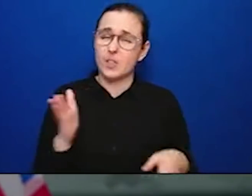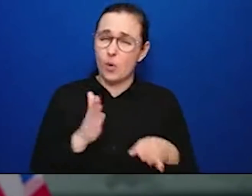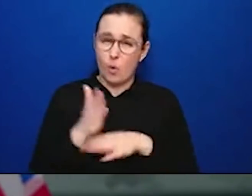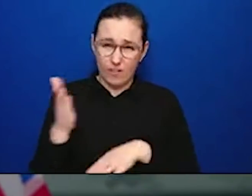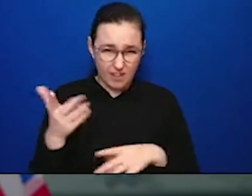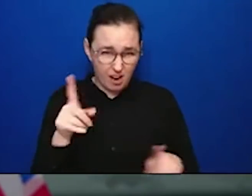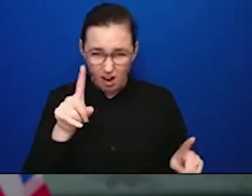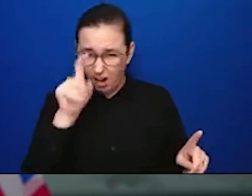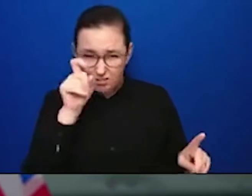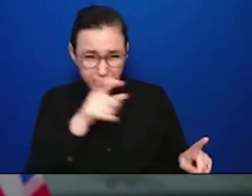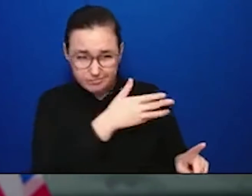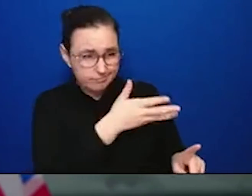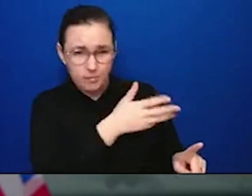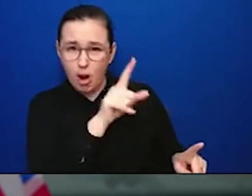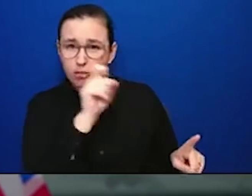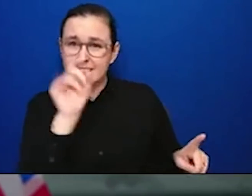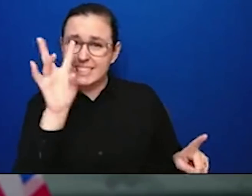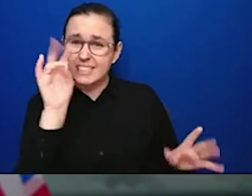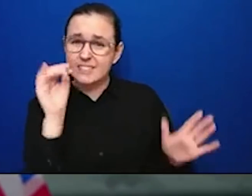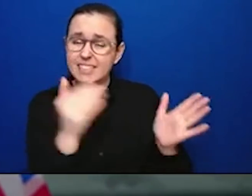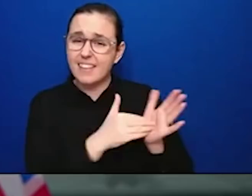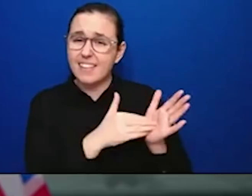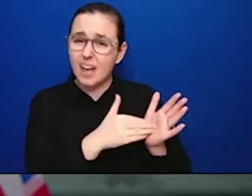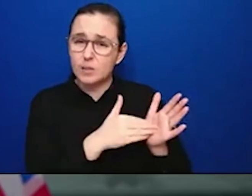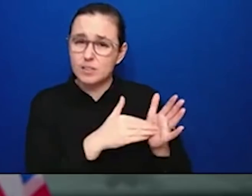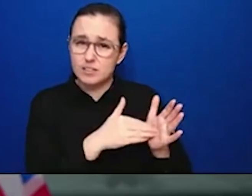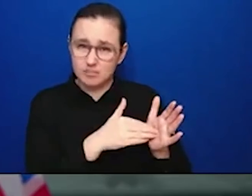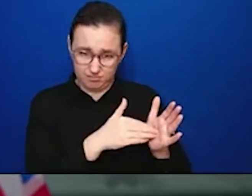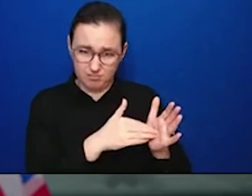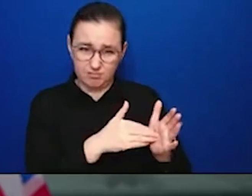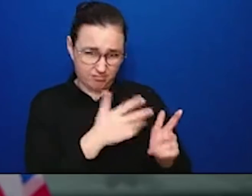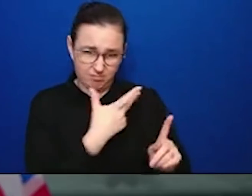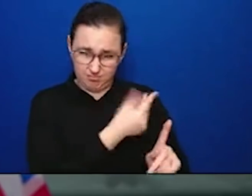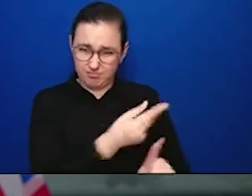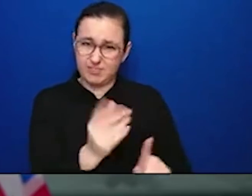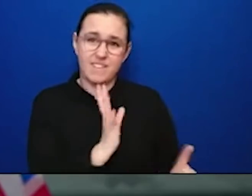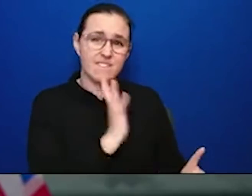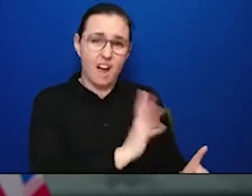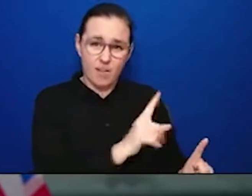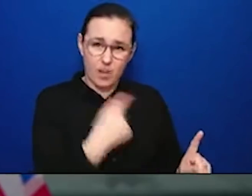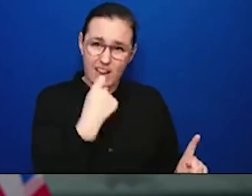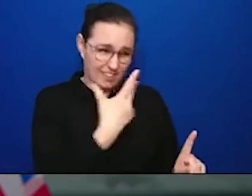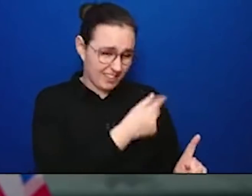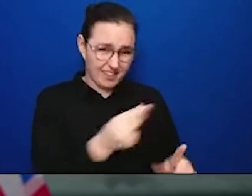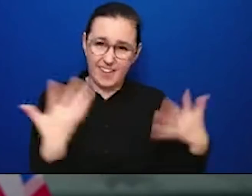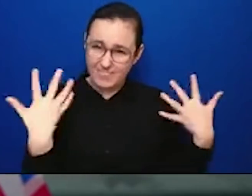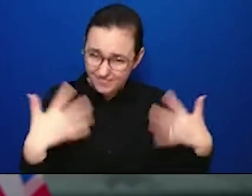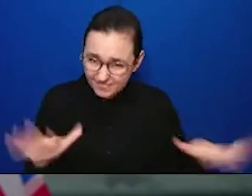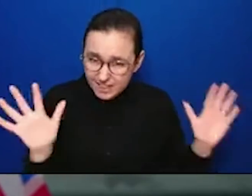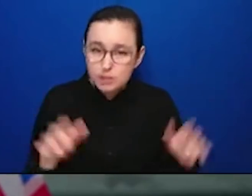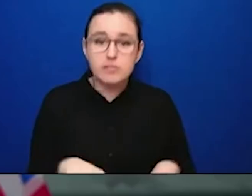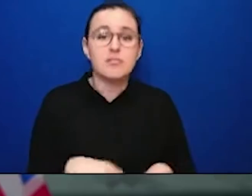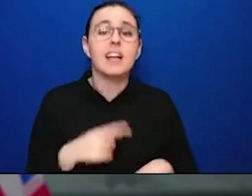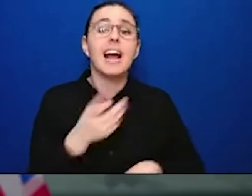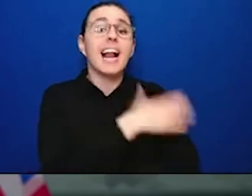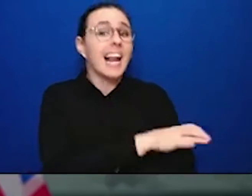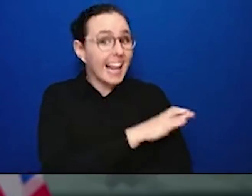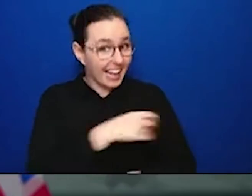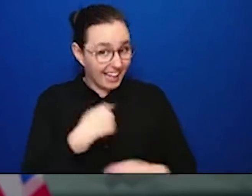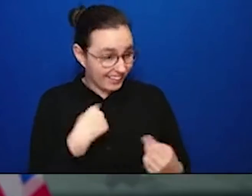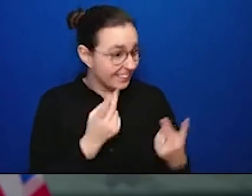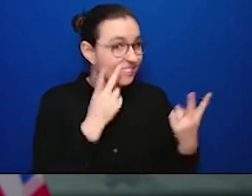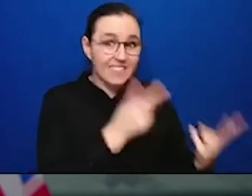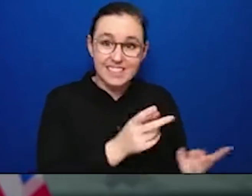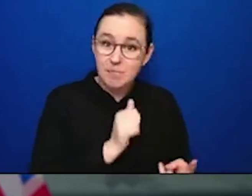170,000 5 to 11-year-old children. I've been there myself at many of the clinics. We have lots of really good information